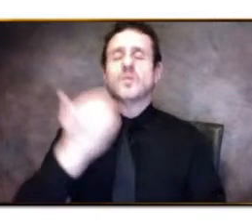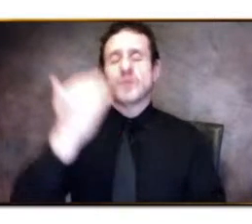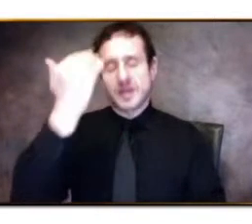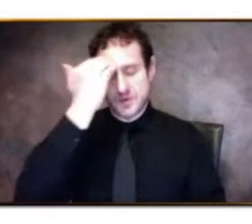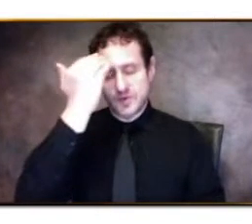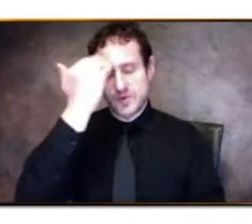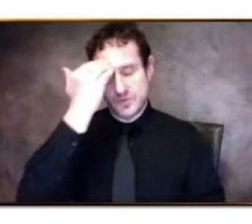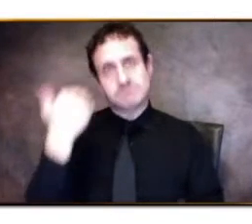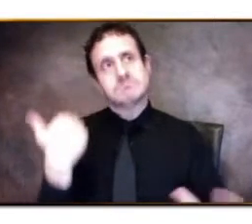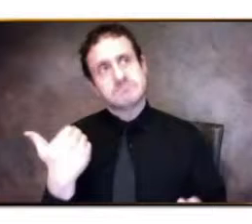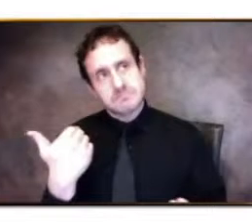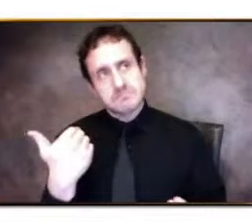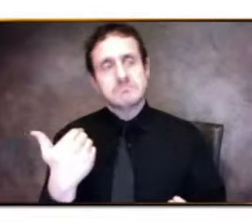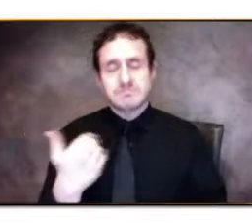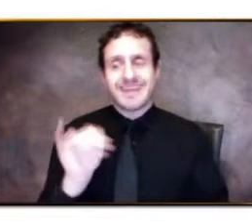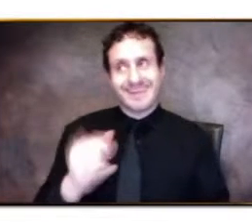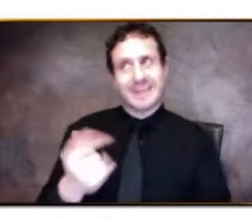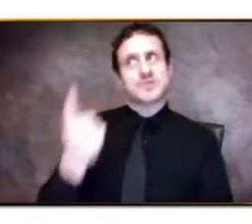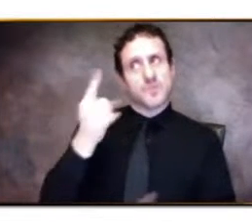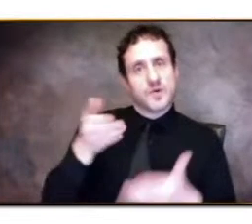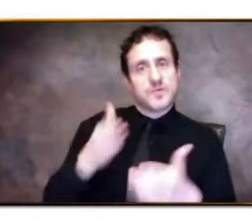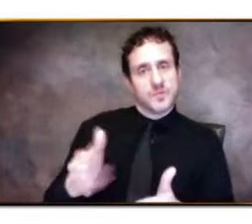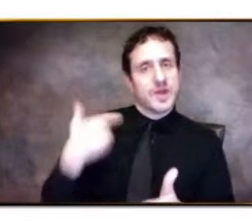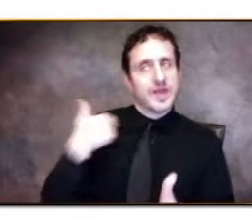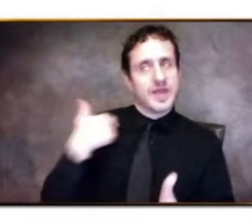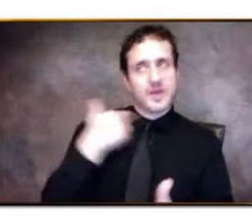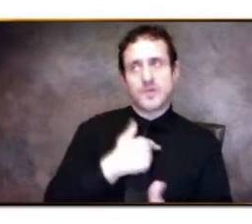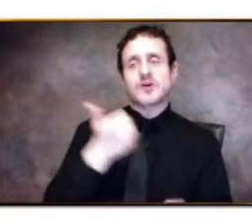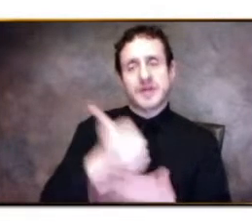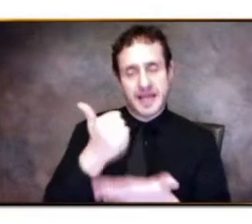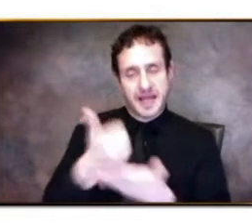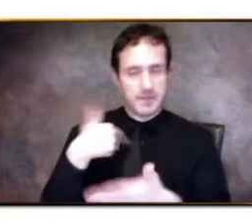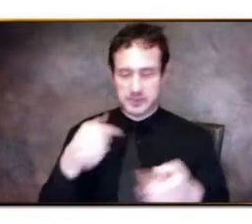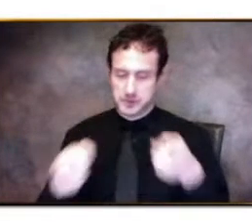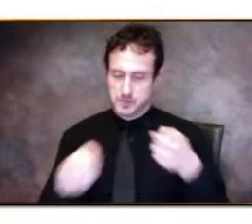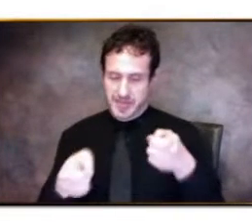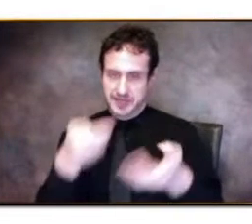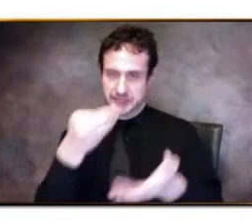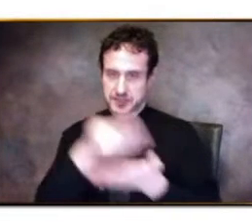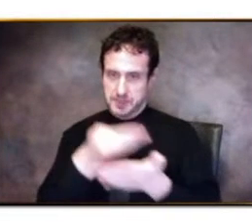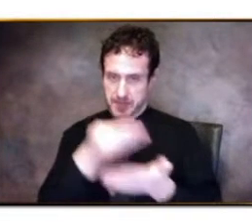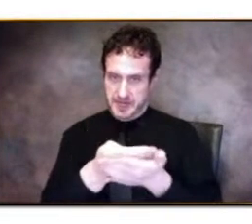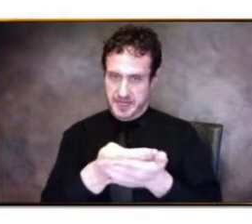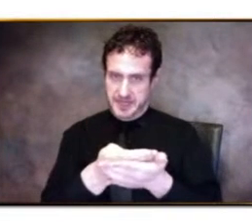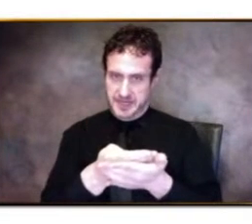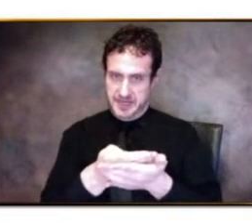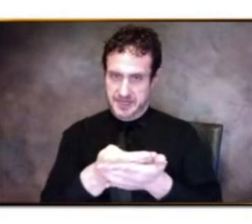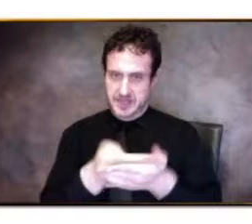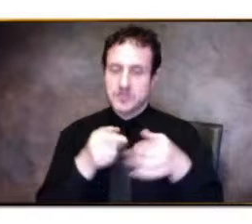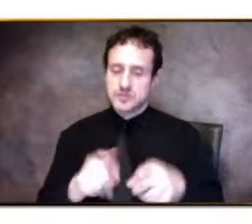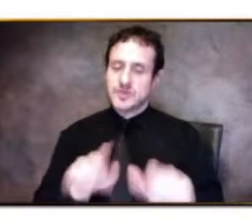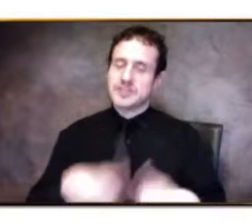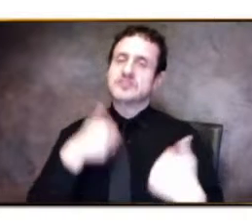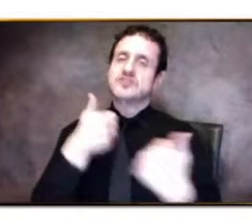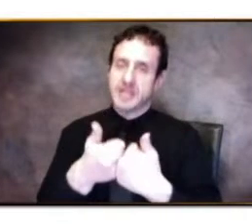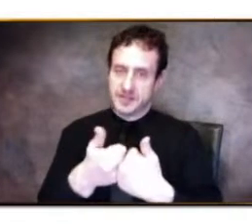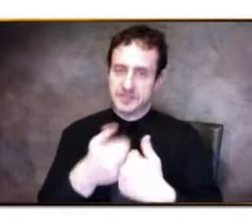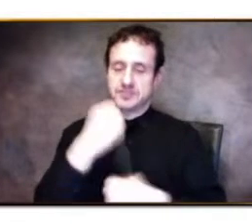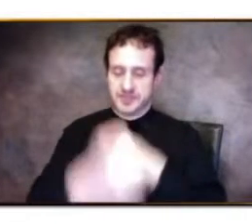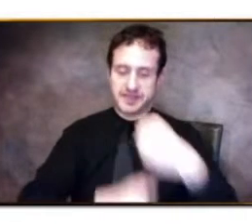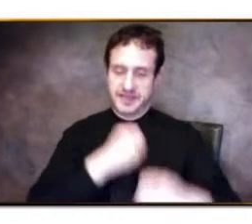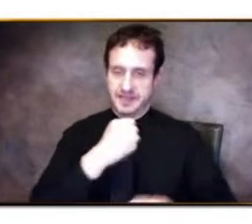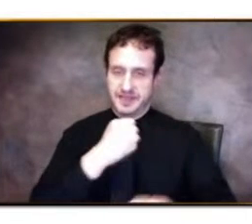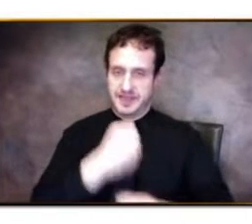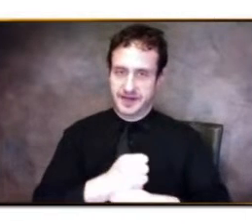likely be one of the tools that we would employ to help us manage our way through this challenging fiscal year. Although the